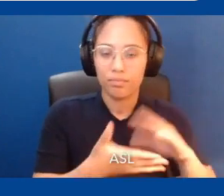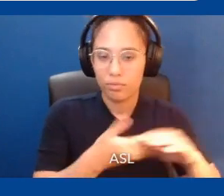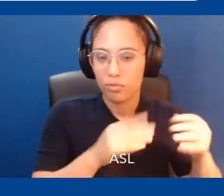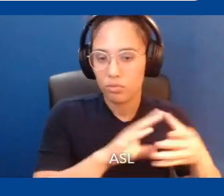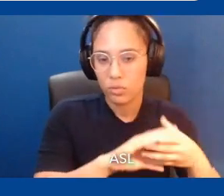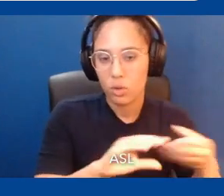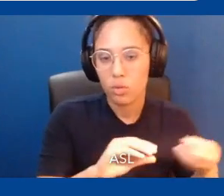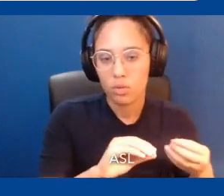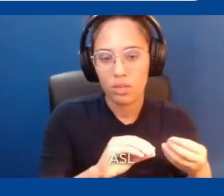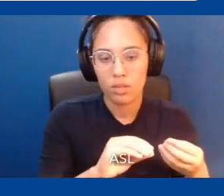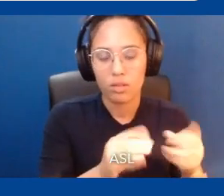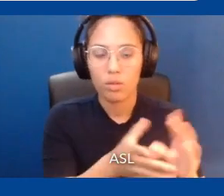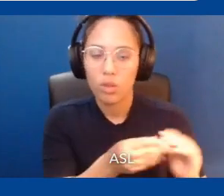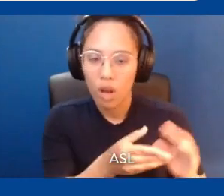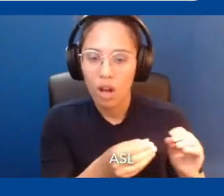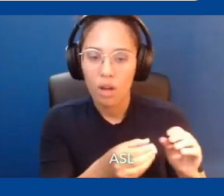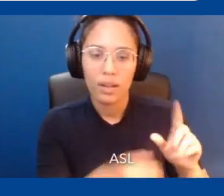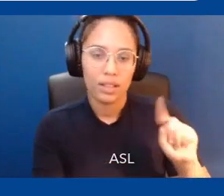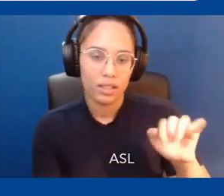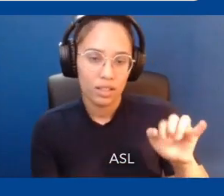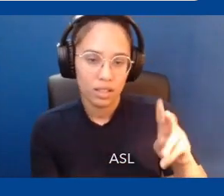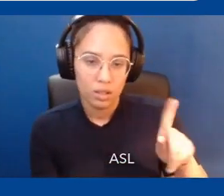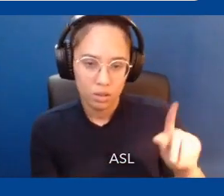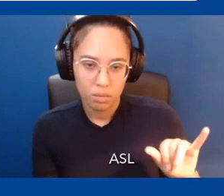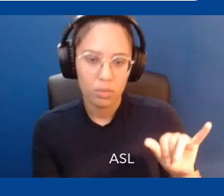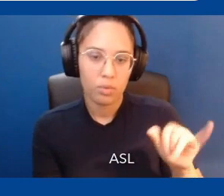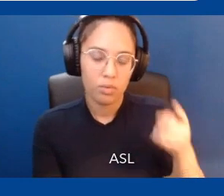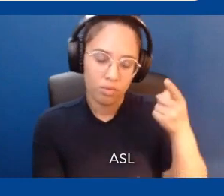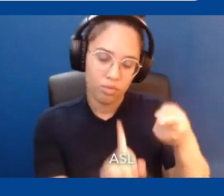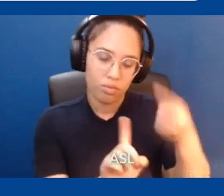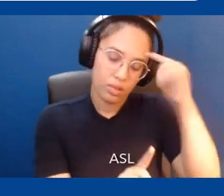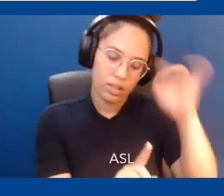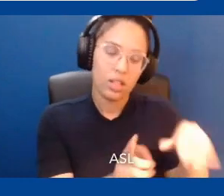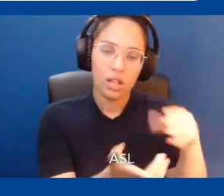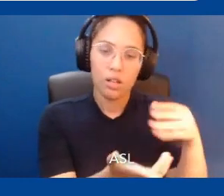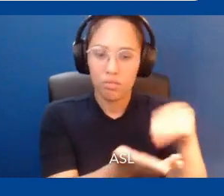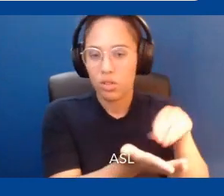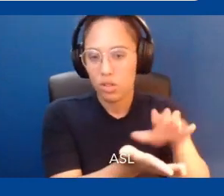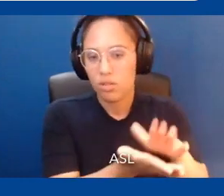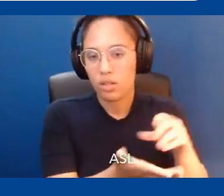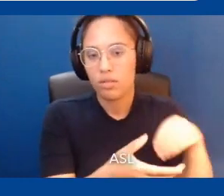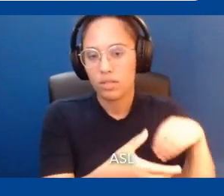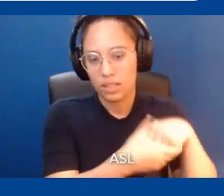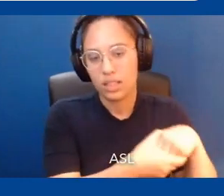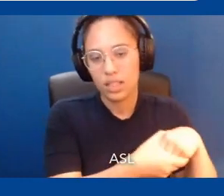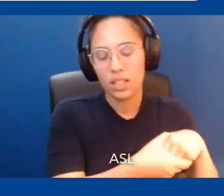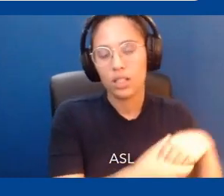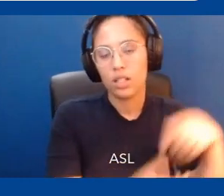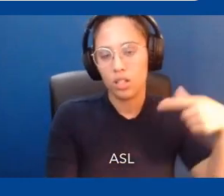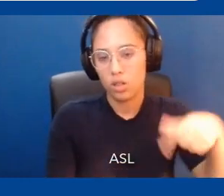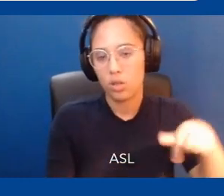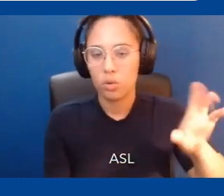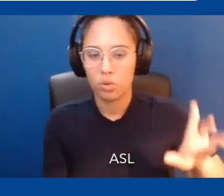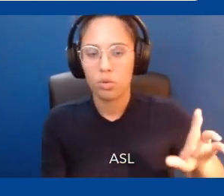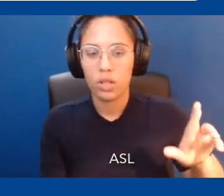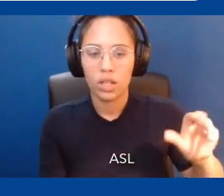think that maybe makes sense as a queer archive, or an LGTB archive.